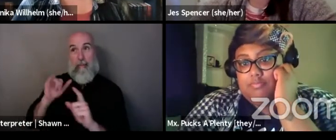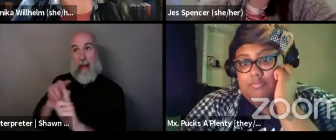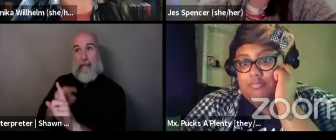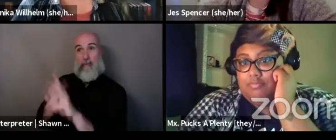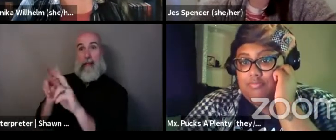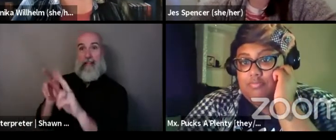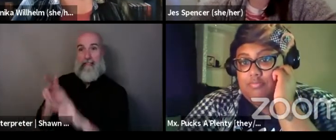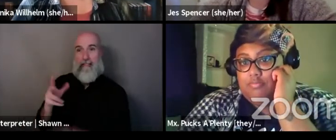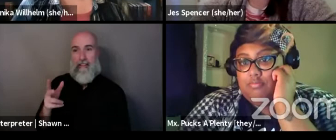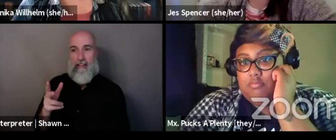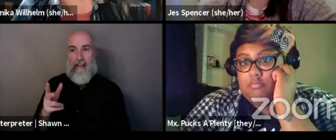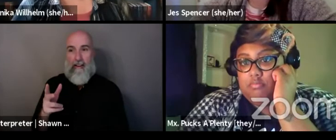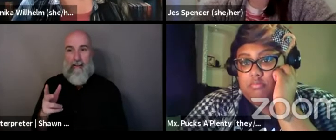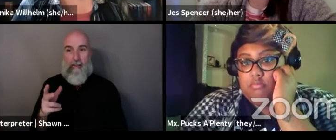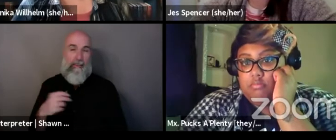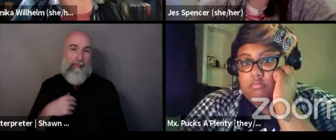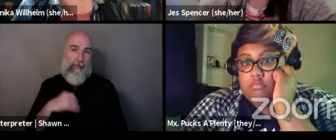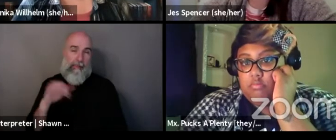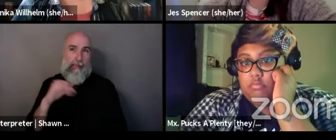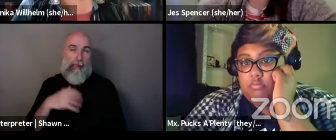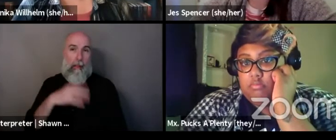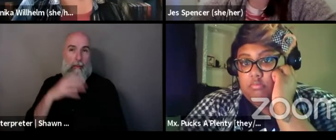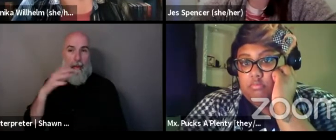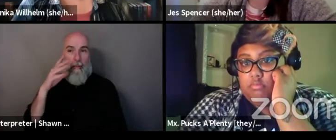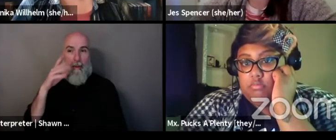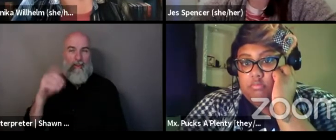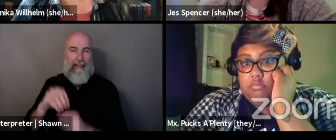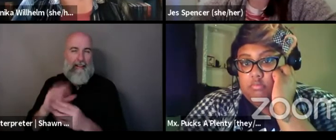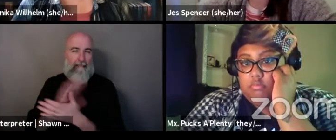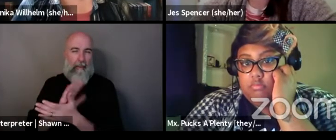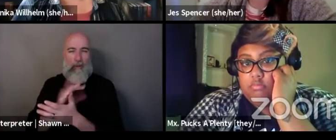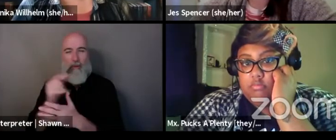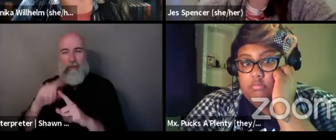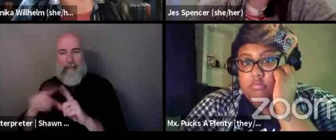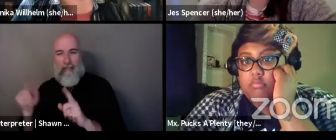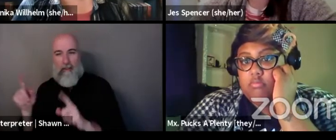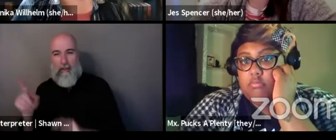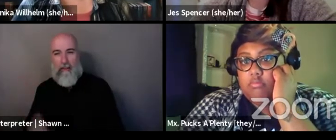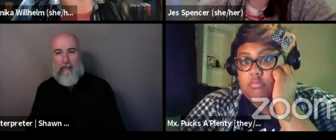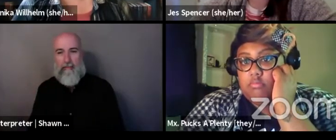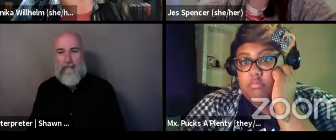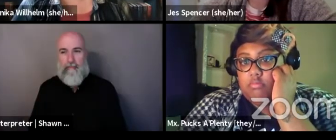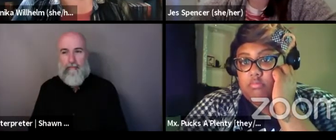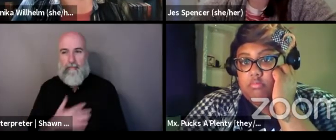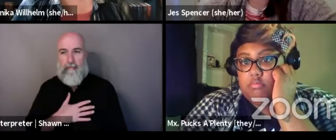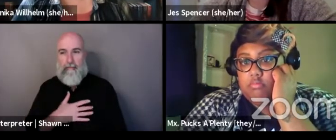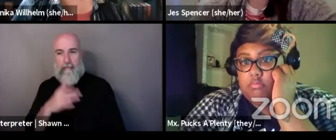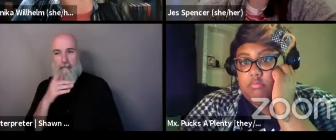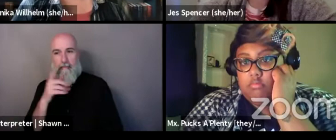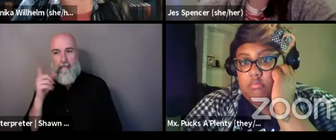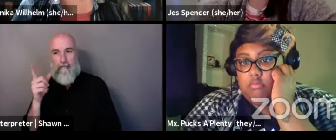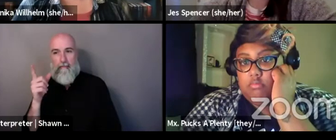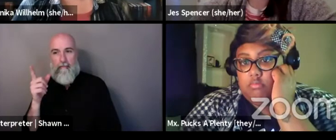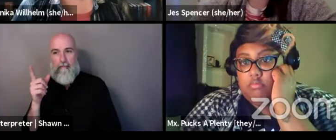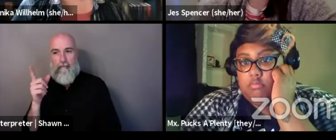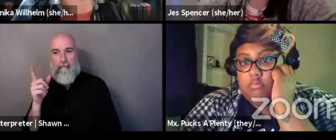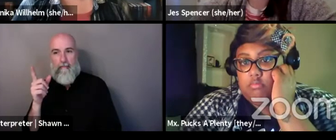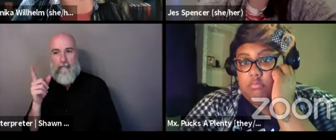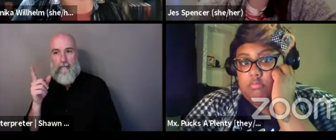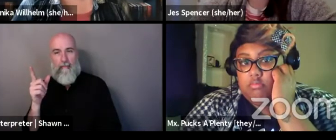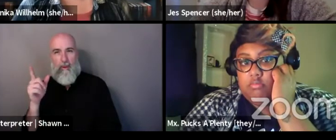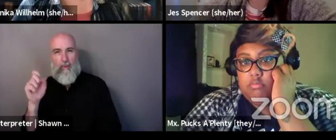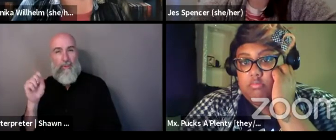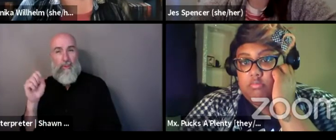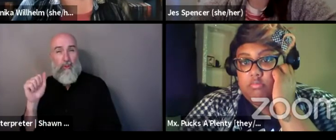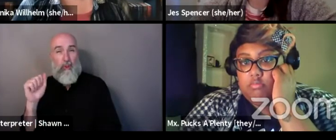perspective, I also was a kid. My parents were in film, so it was a little bit different. My mom was a, was in